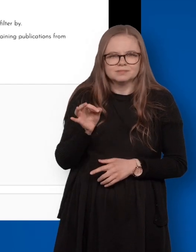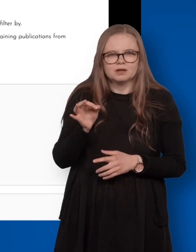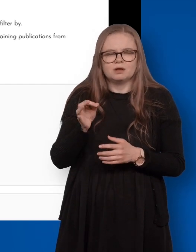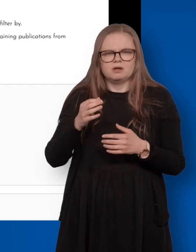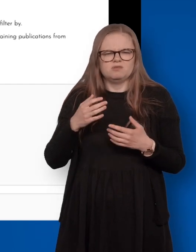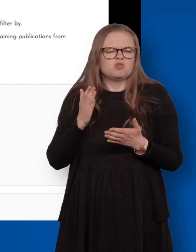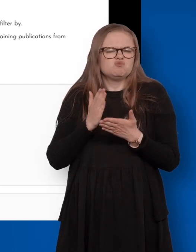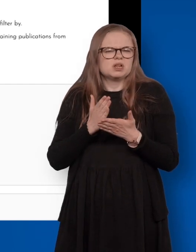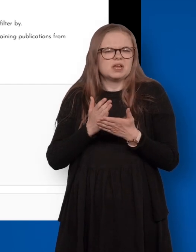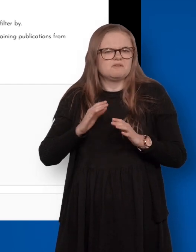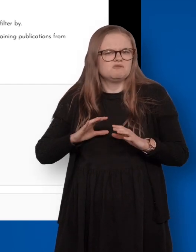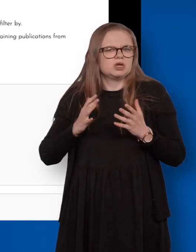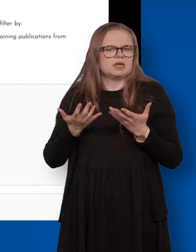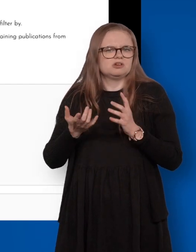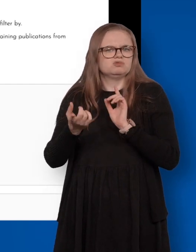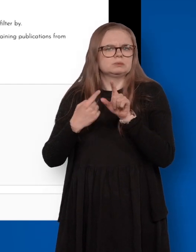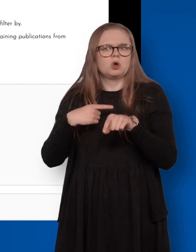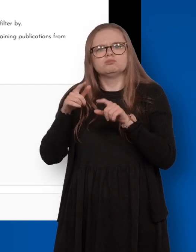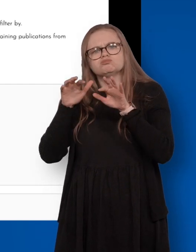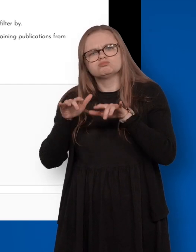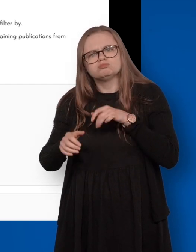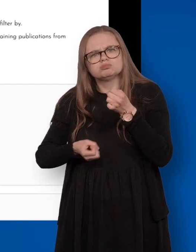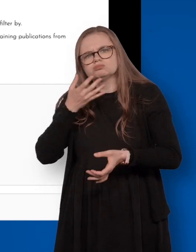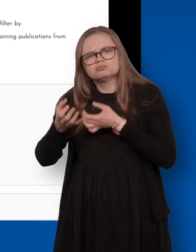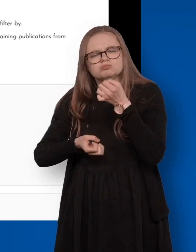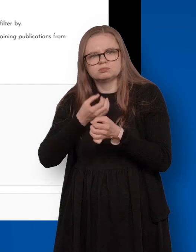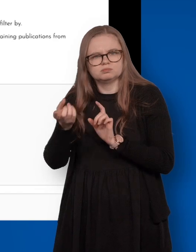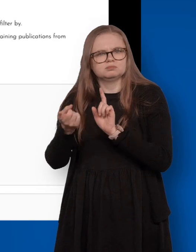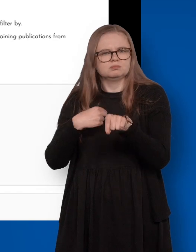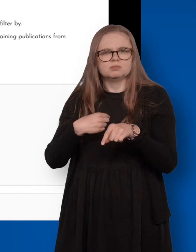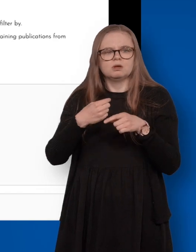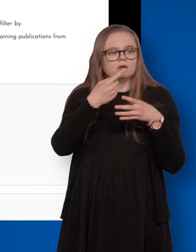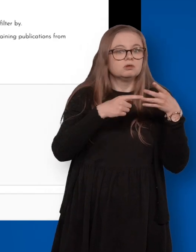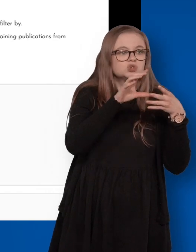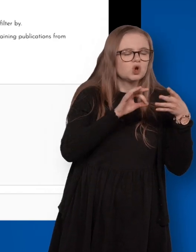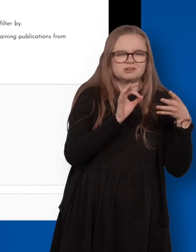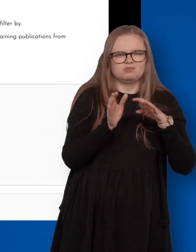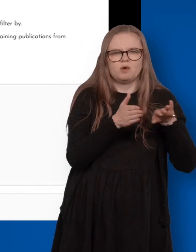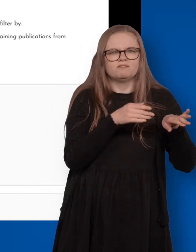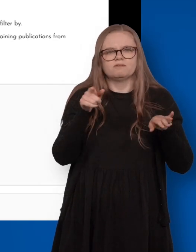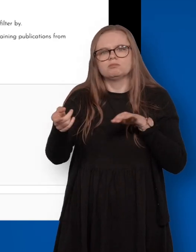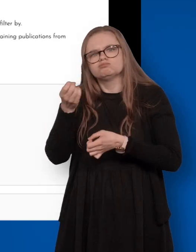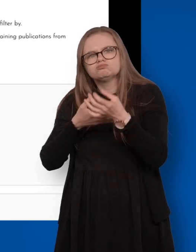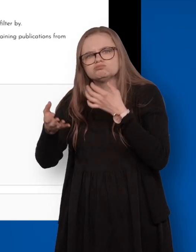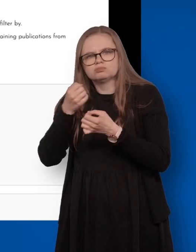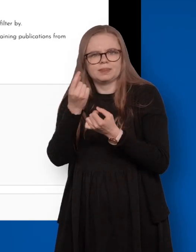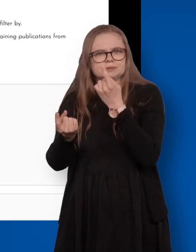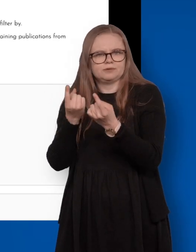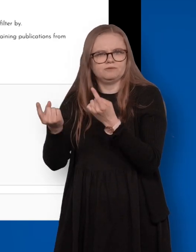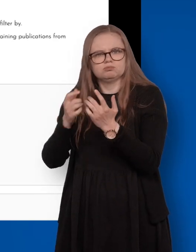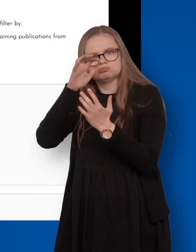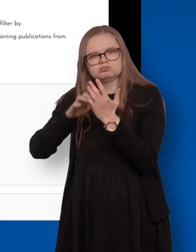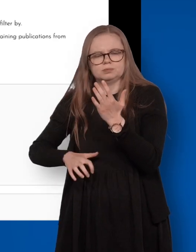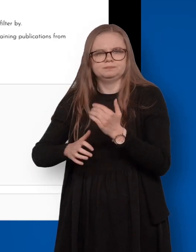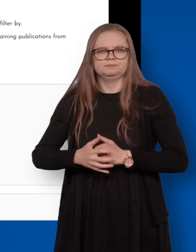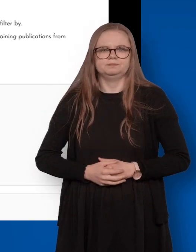it's not a multiple choice. It is encouraging the respondents to provide free-form text. So obviously for